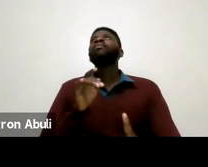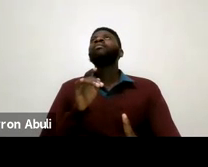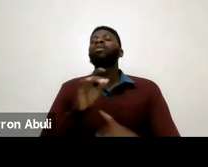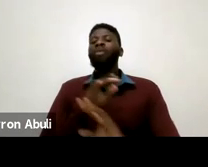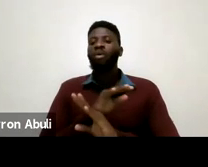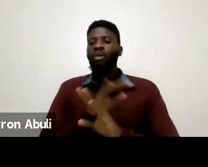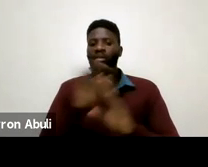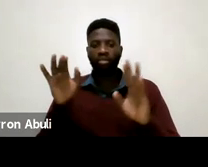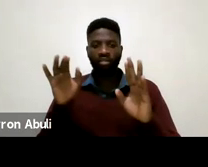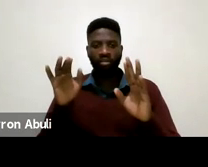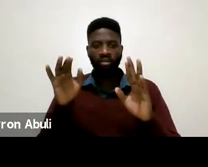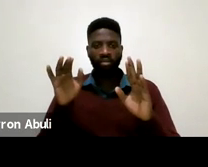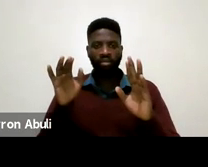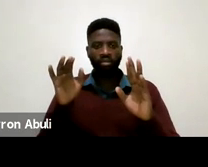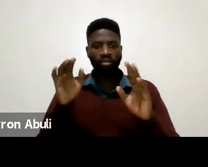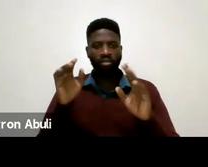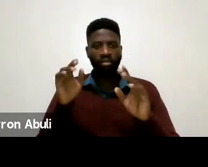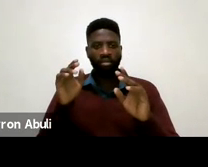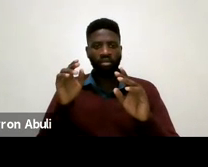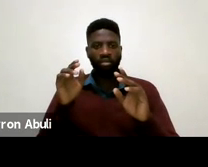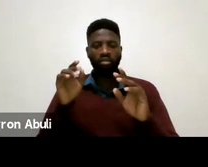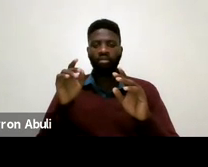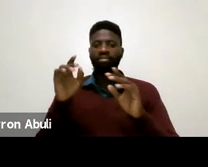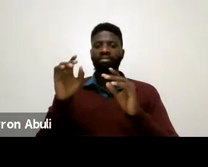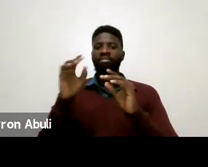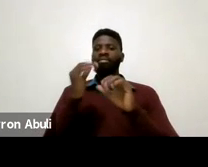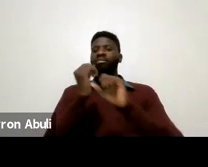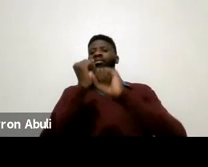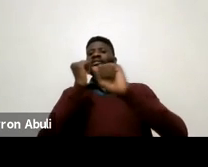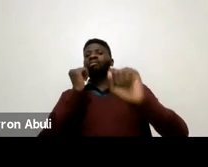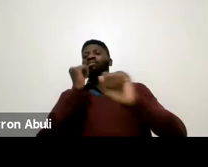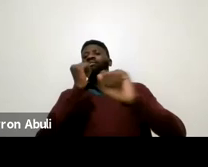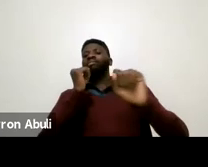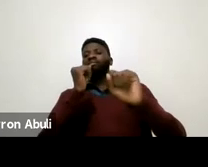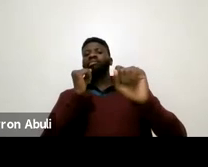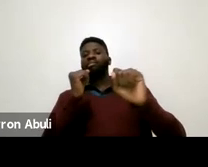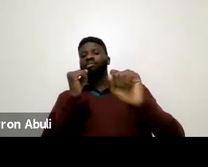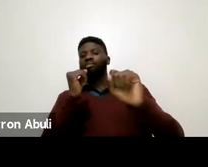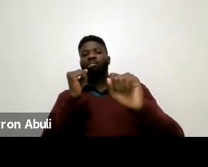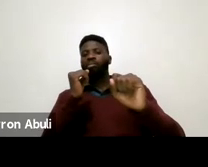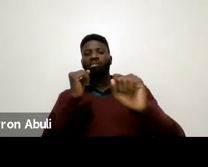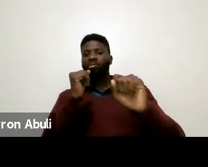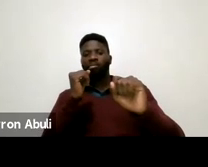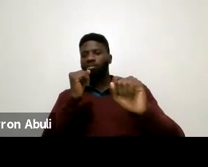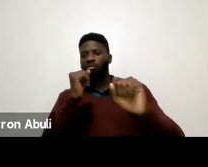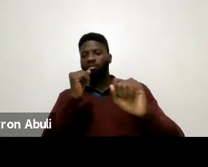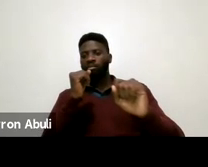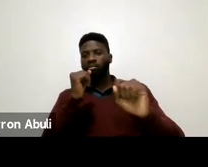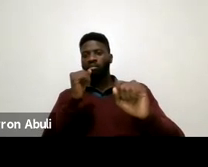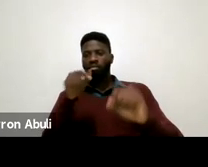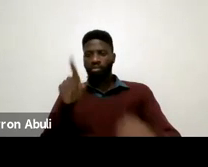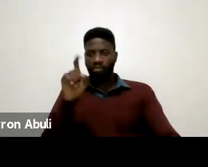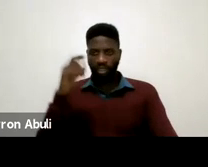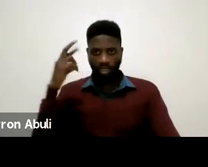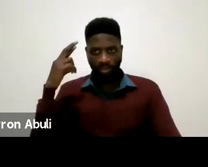this one. It is dangerous for you to procrastinate, because you need to remember the motto that